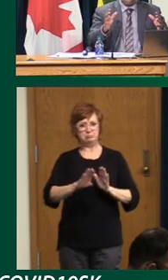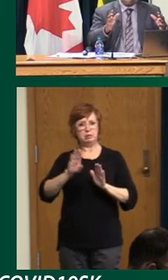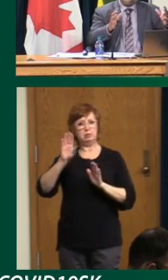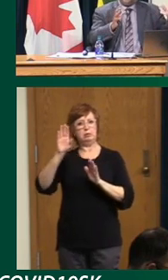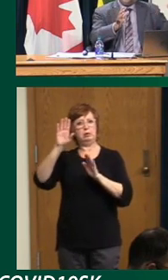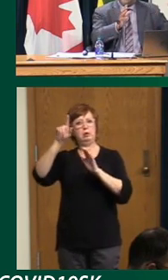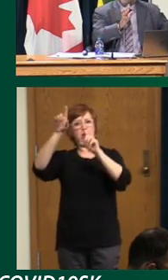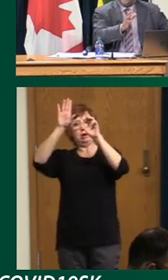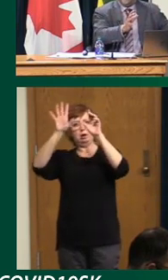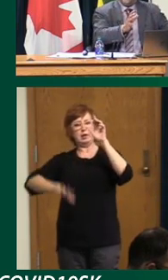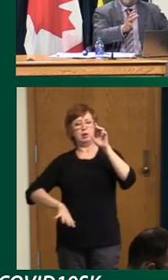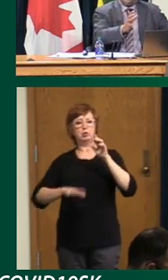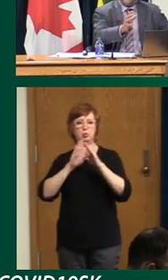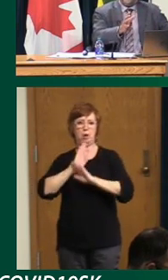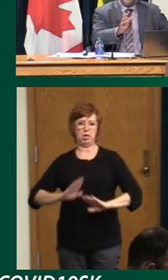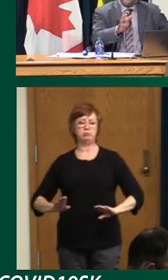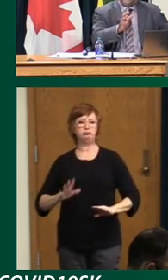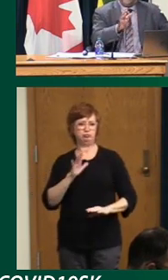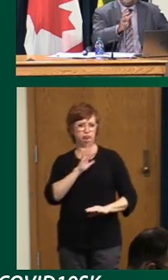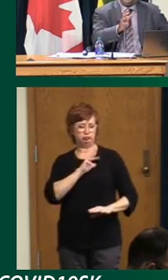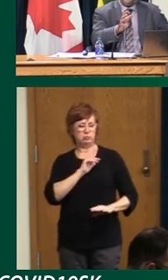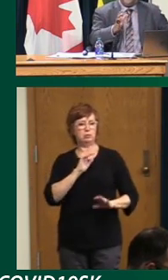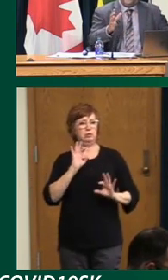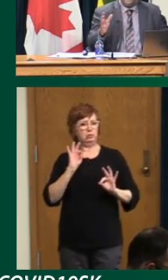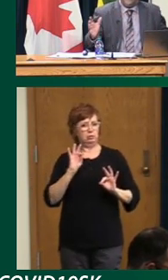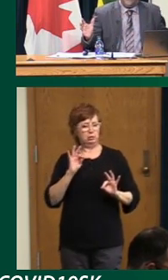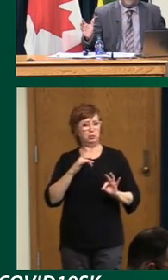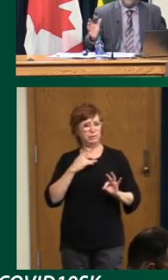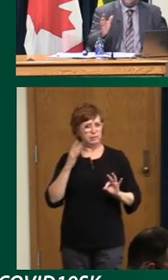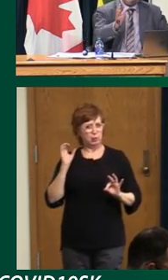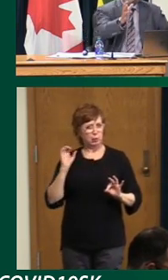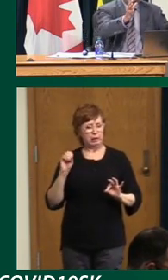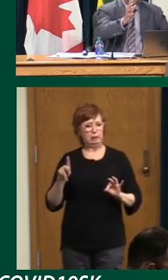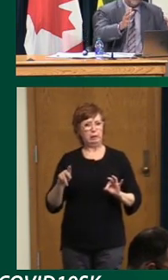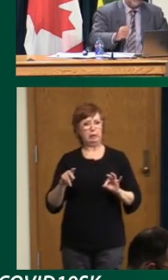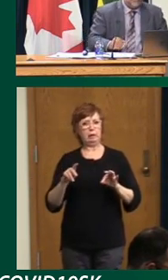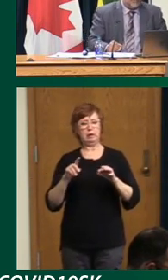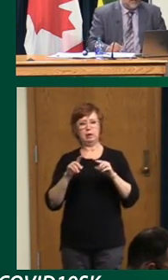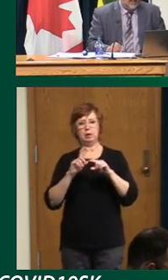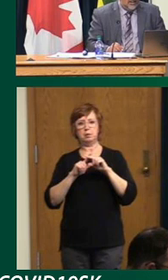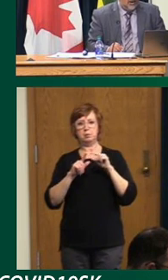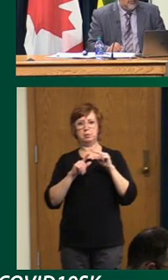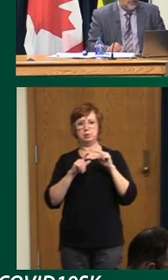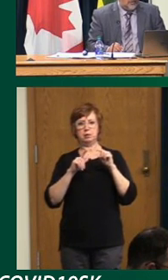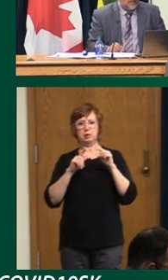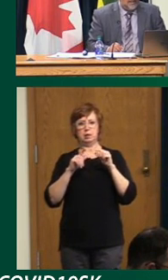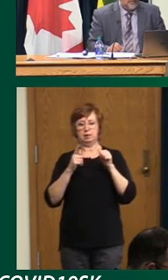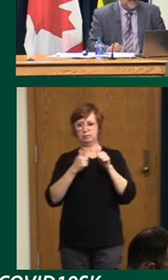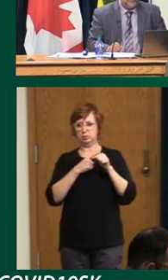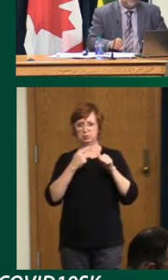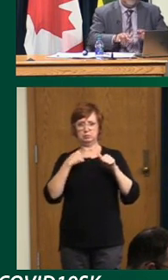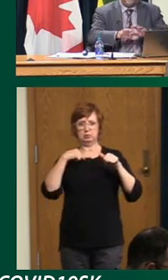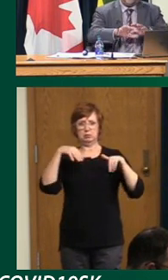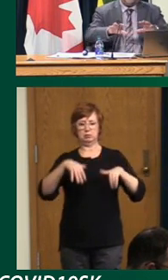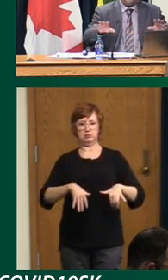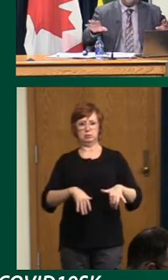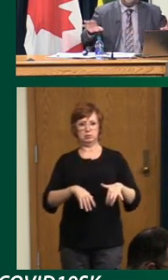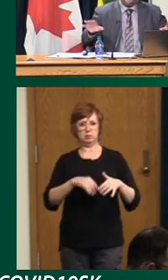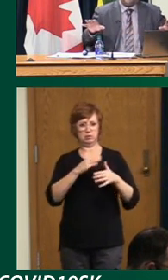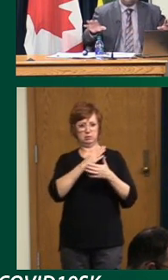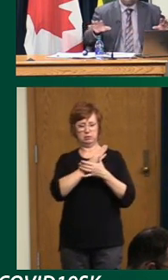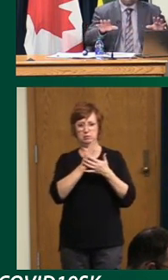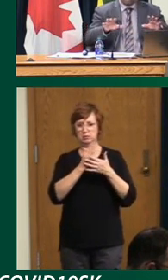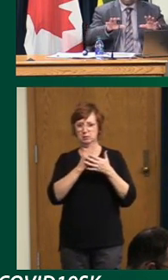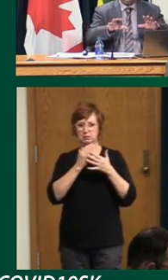we were confident because localized outbreaks, we understood the transmission. There was surge that would go there. Now, of course, what's happening is that we have